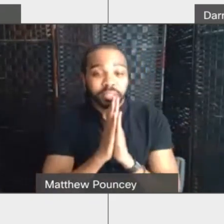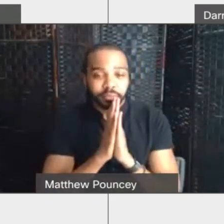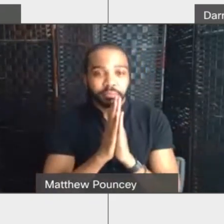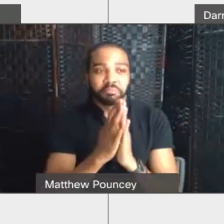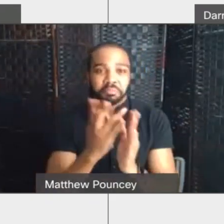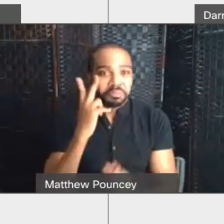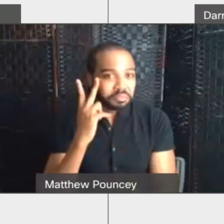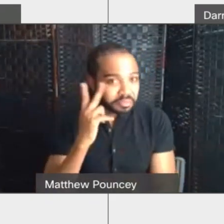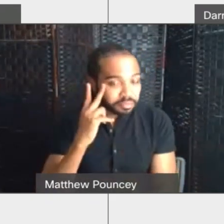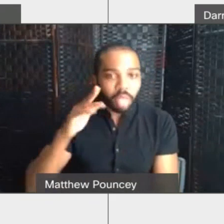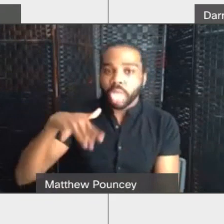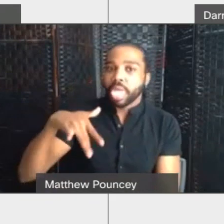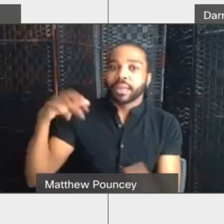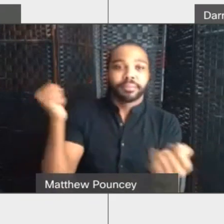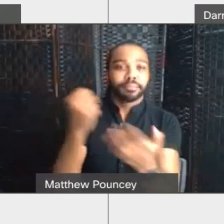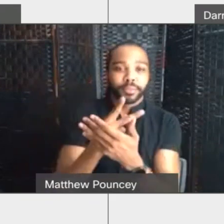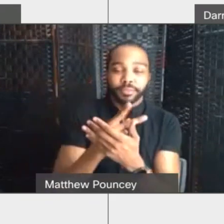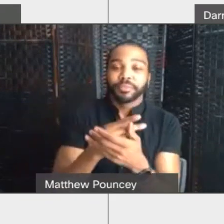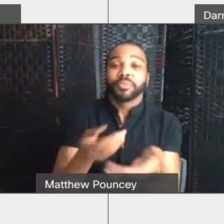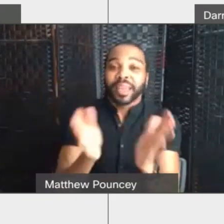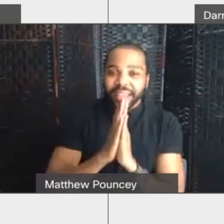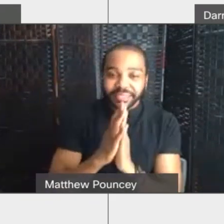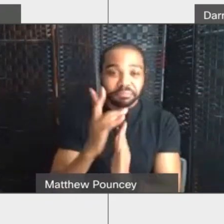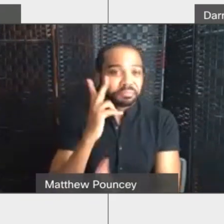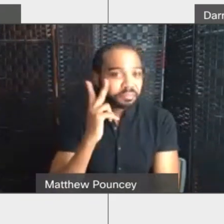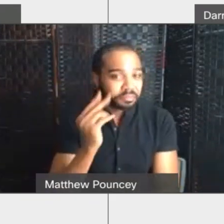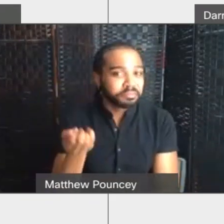been you posted. approved. Yep.